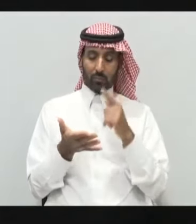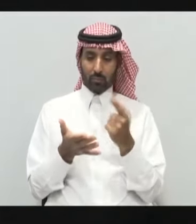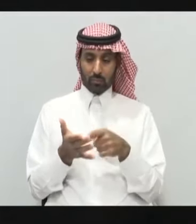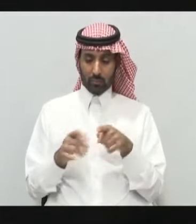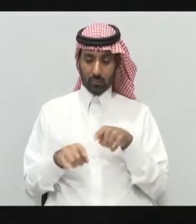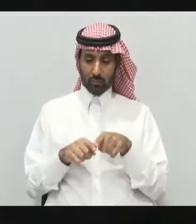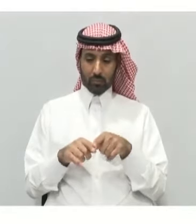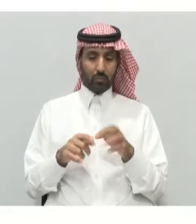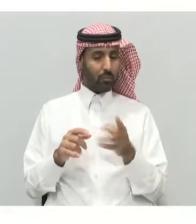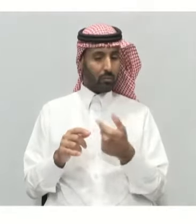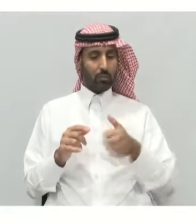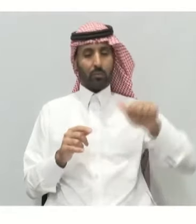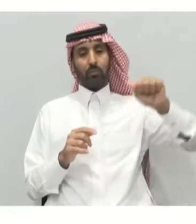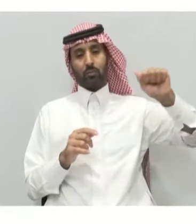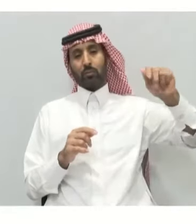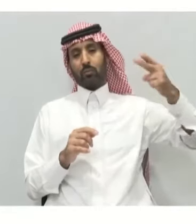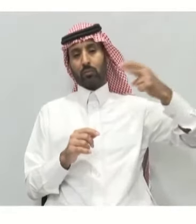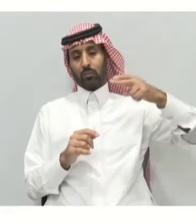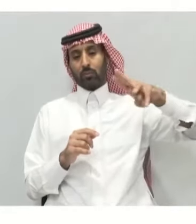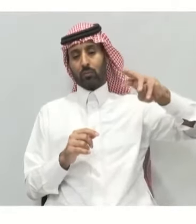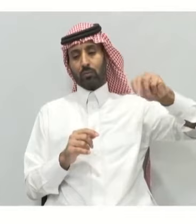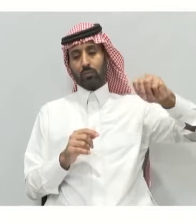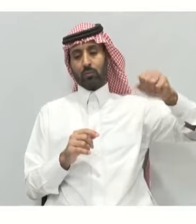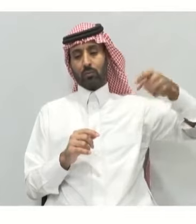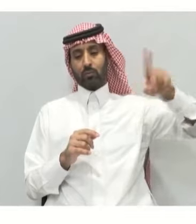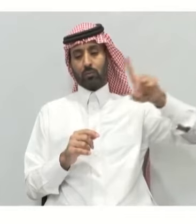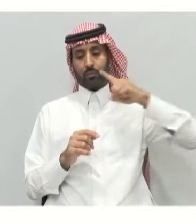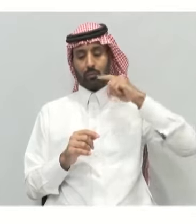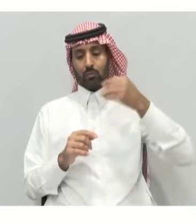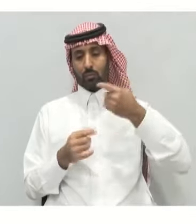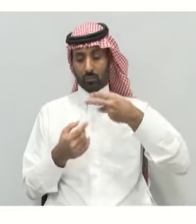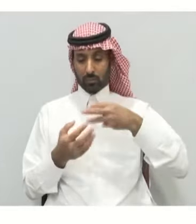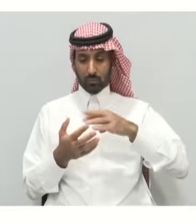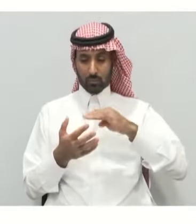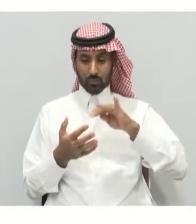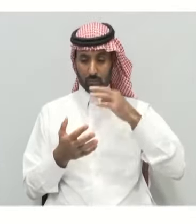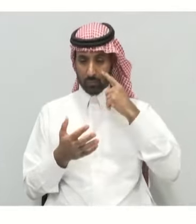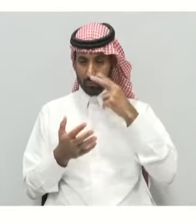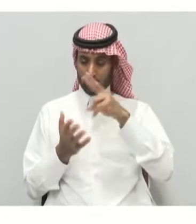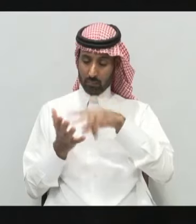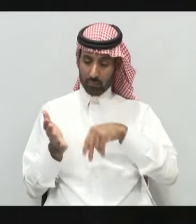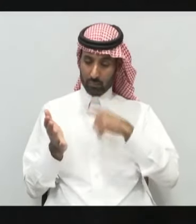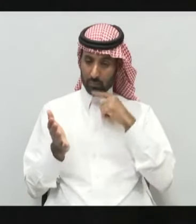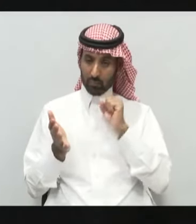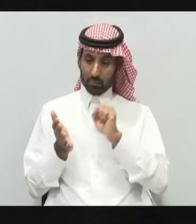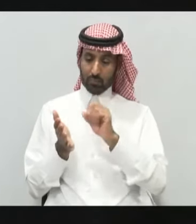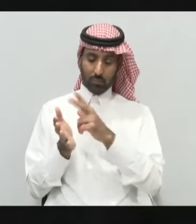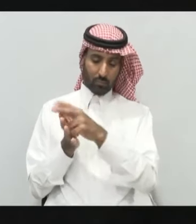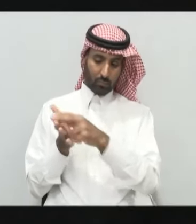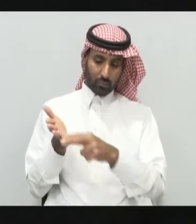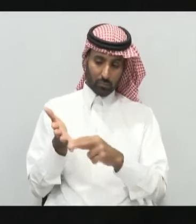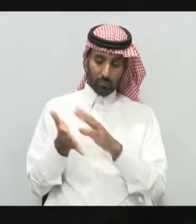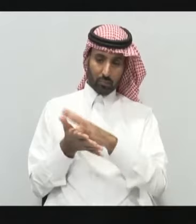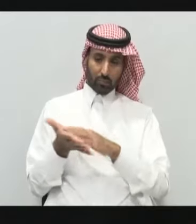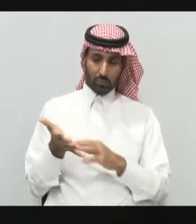friend Ahmed. Ahmed is a high school student and he has shown us his table or